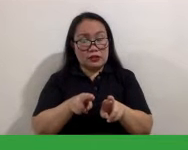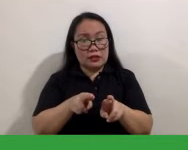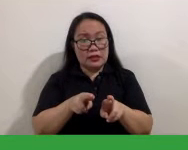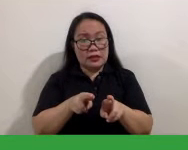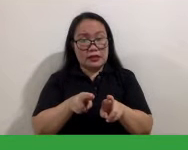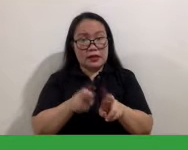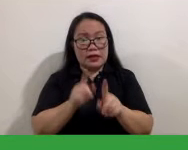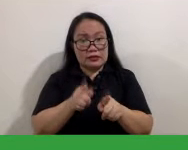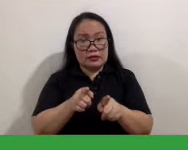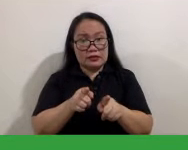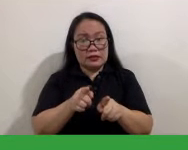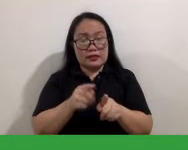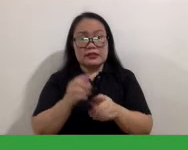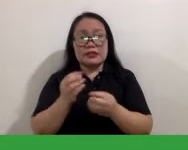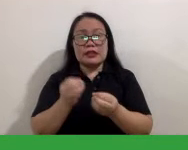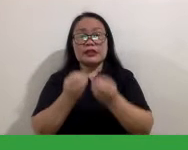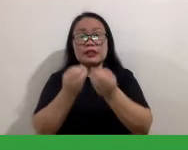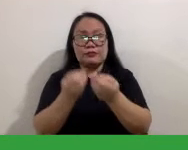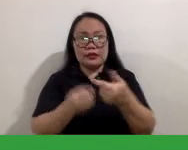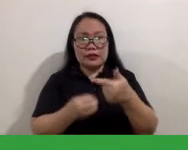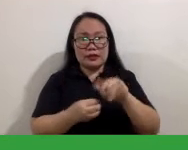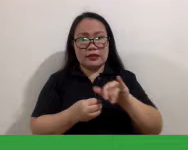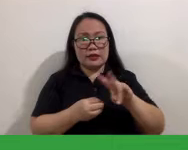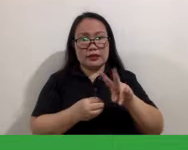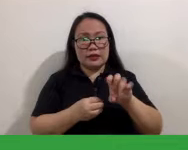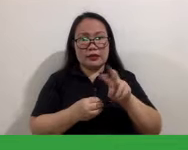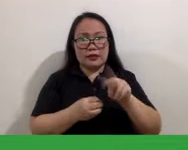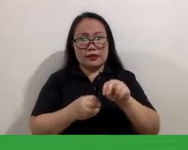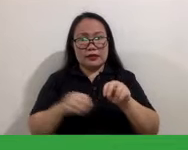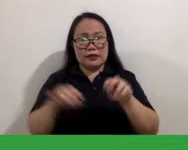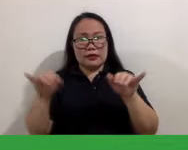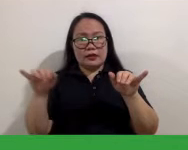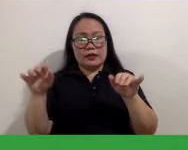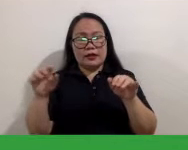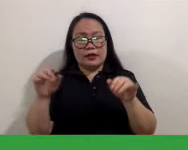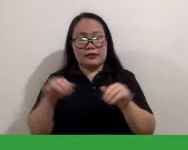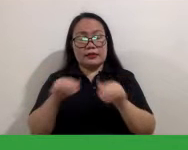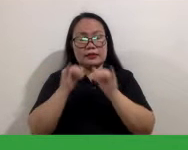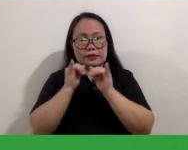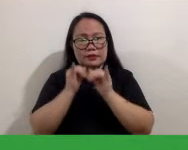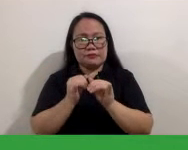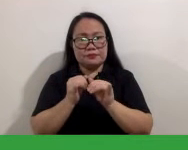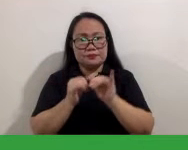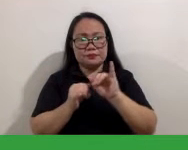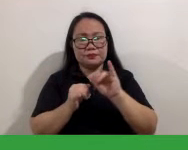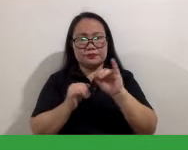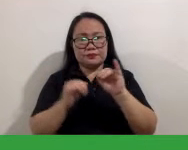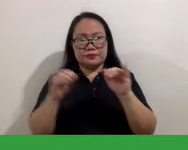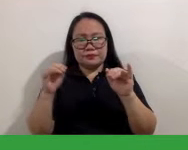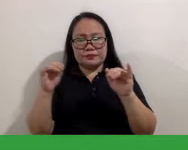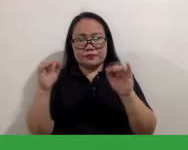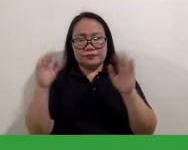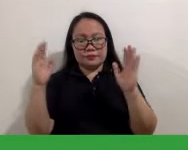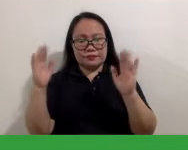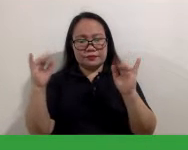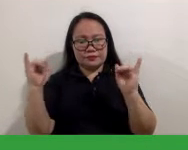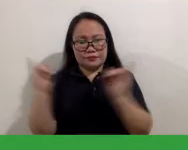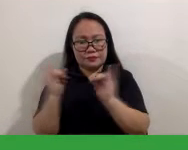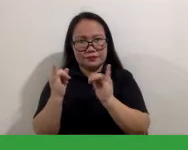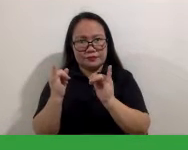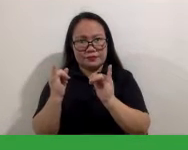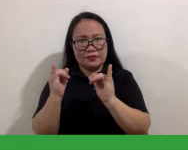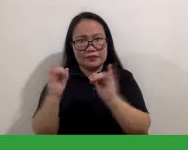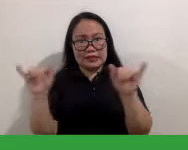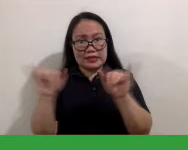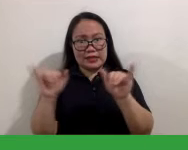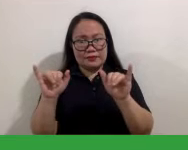number itself. So, anong napansin nyo? Pareho sila, magkamukha. That's why it is called identity. Doon nang